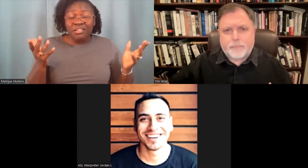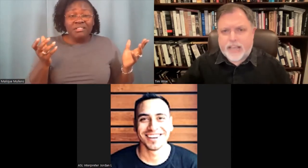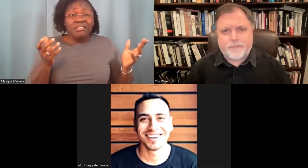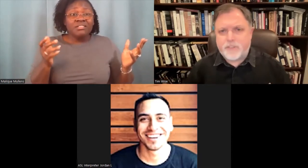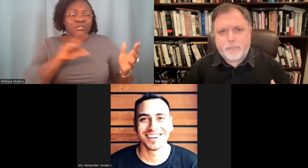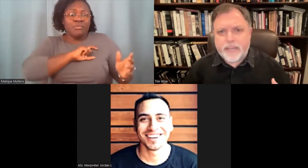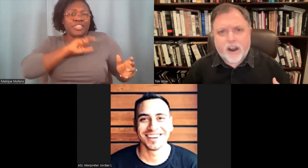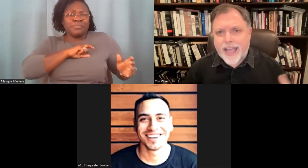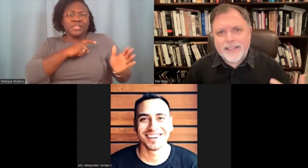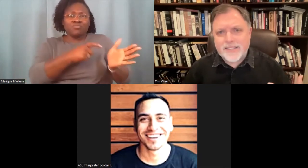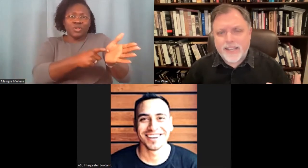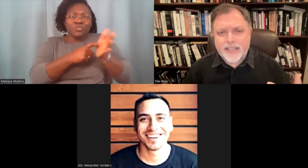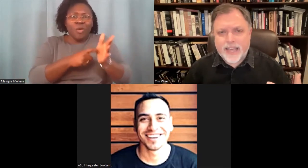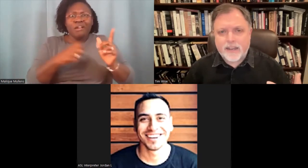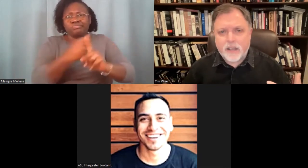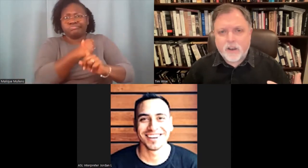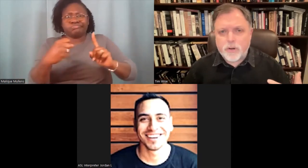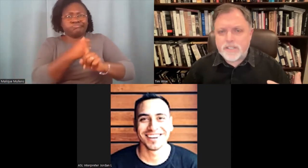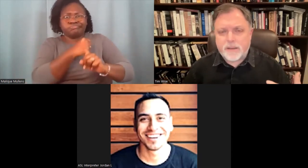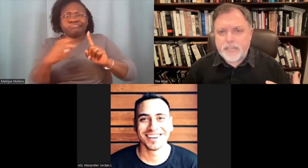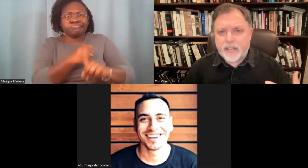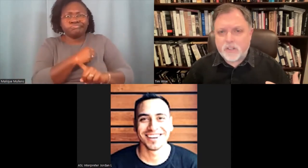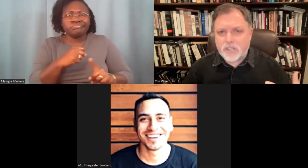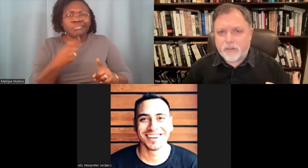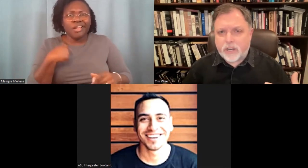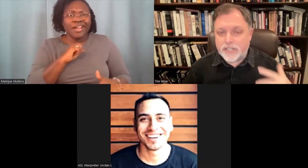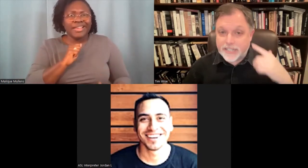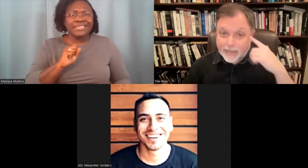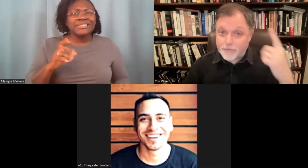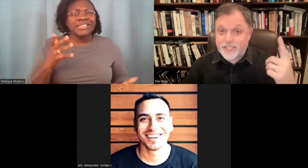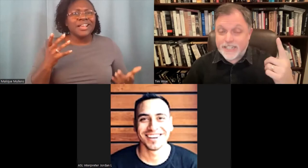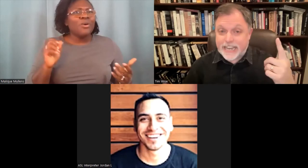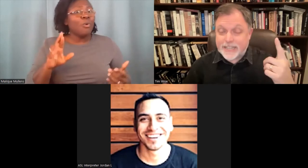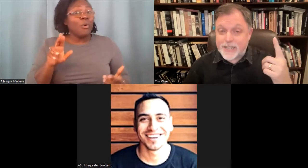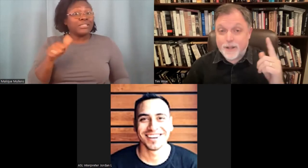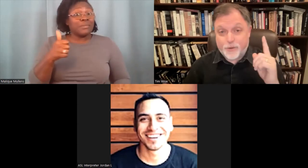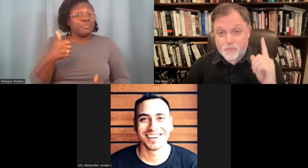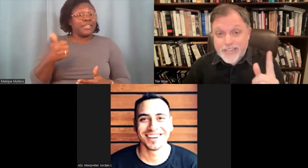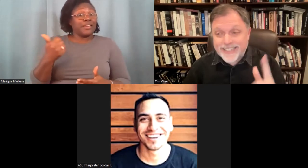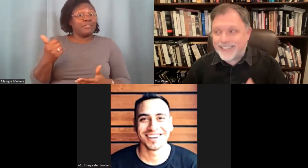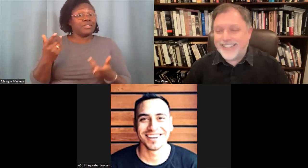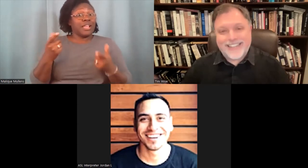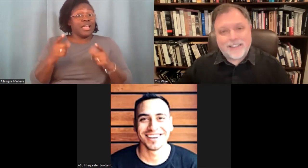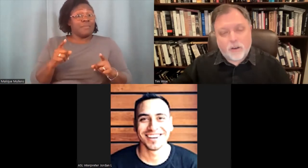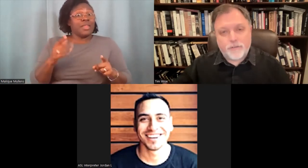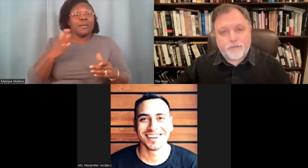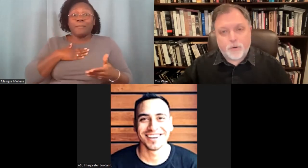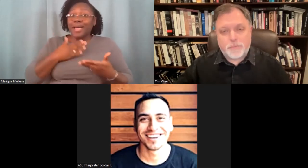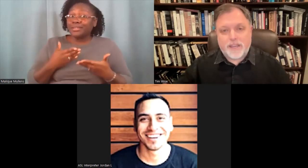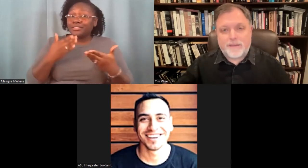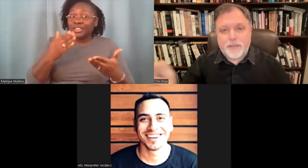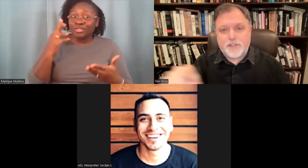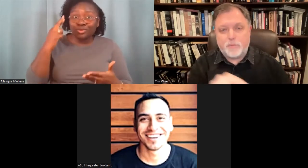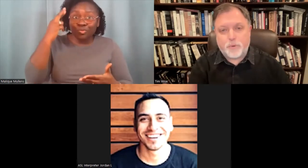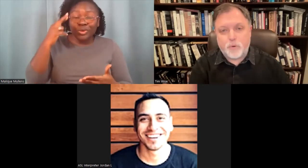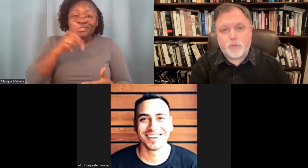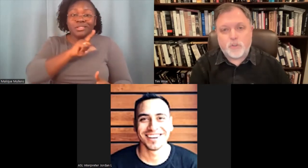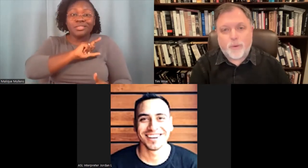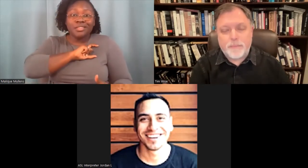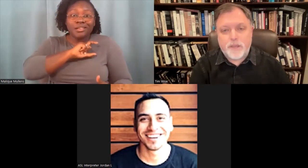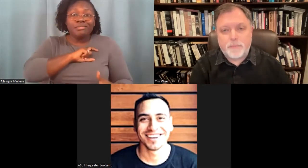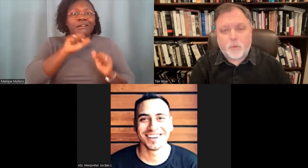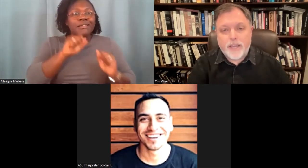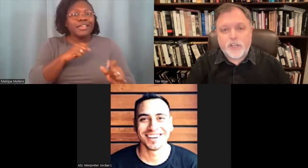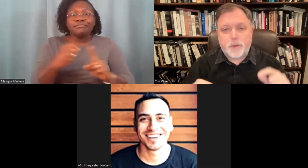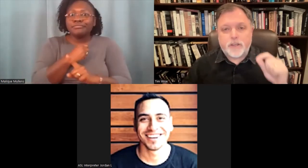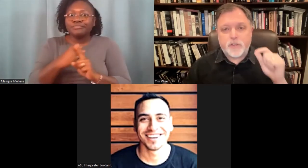the cops have to beat our ass like that? Or is something else going on? See, I would suggest the reason that law enforcement can be so brutal to